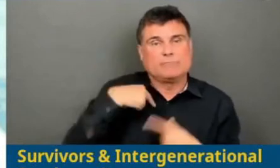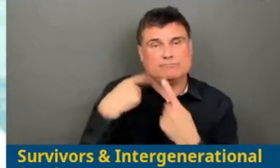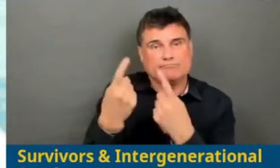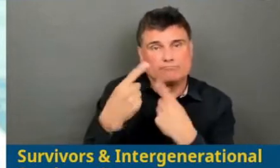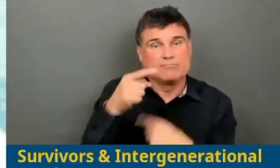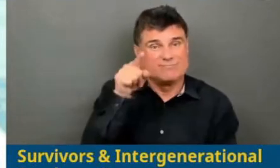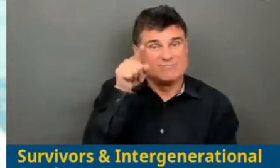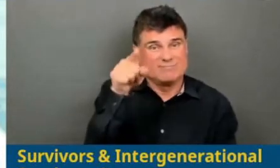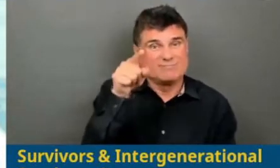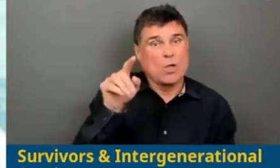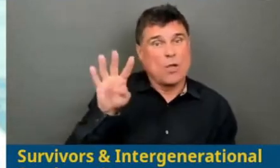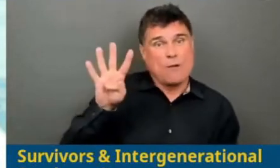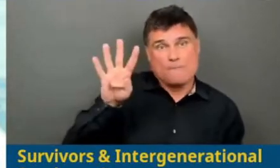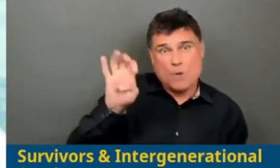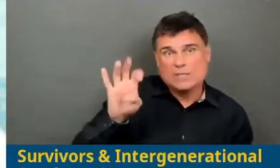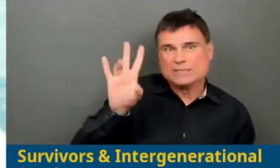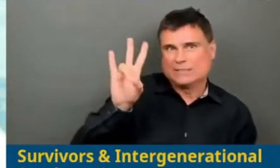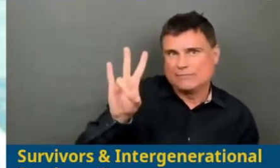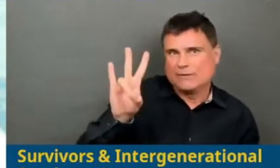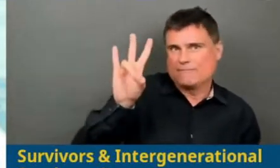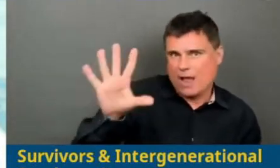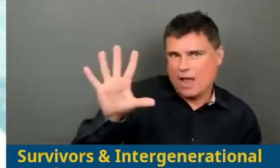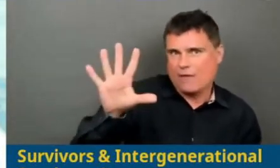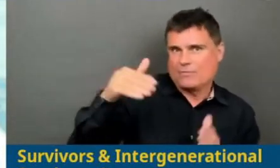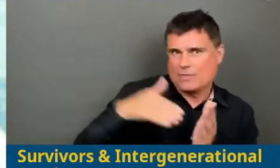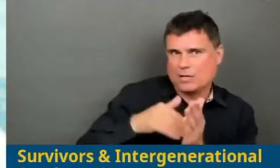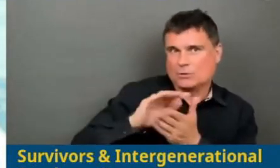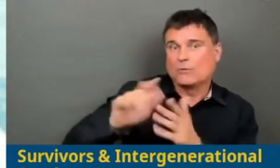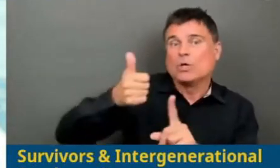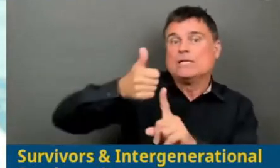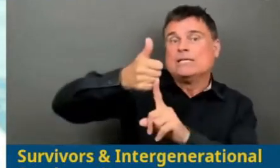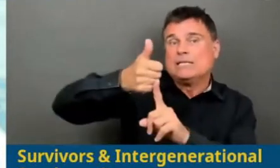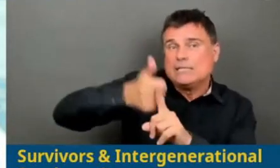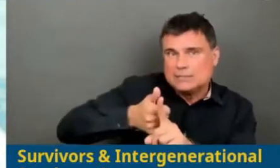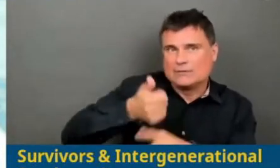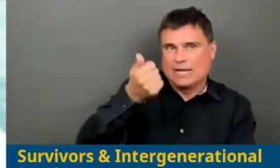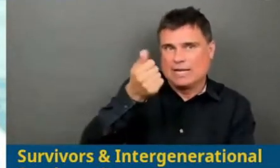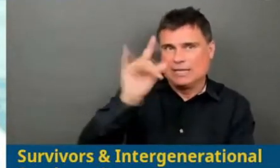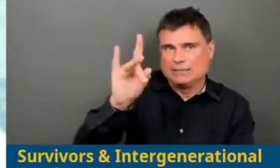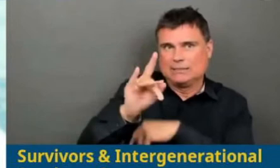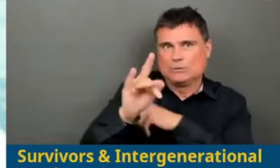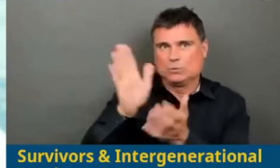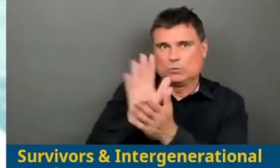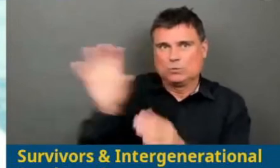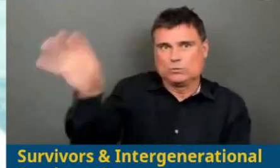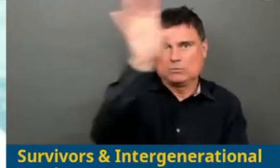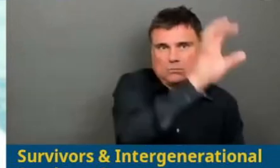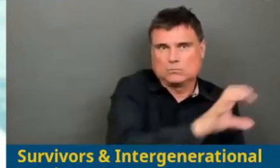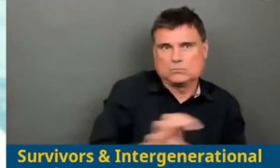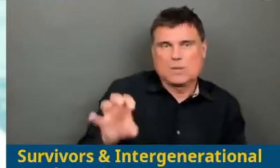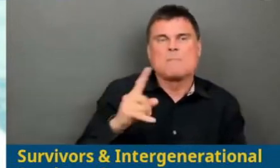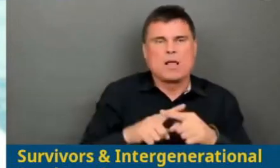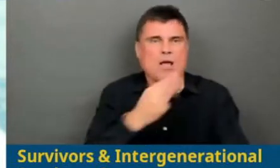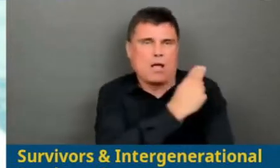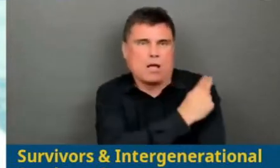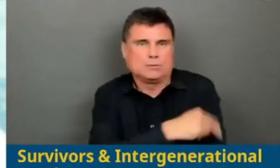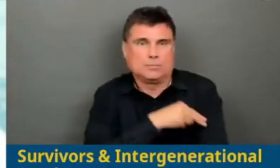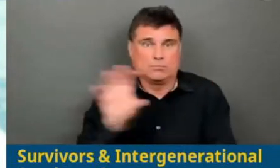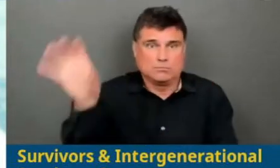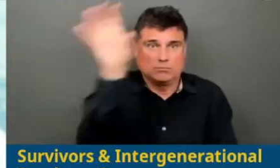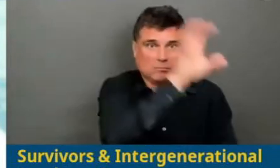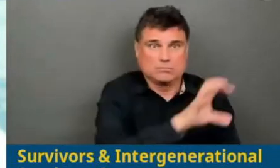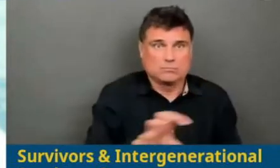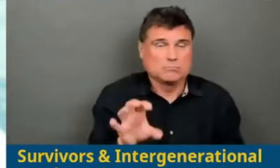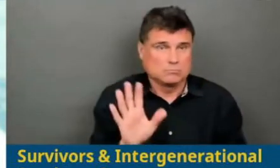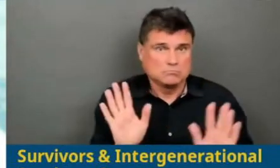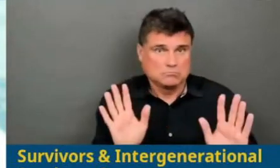$475,000 for each of the 18 schools plus the three sites is, as you say, not going to be sufficient, we expect, but we understand